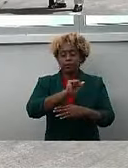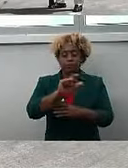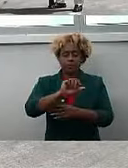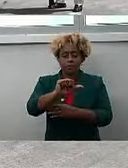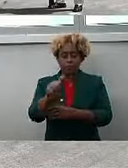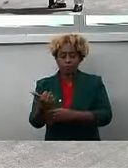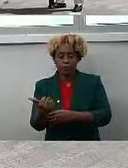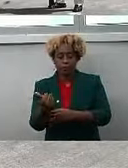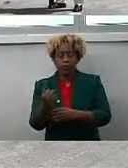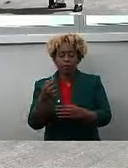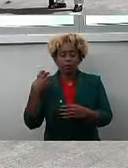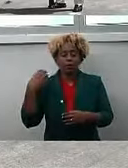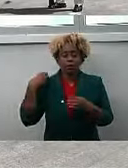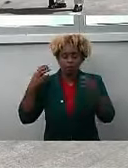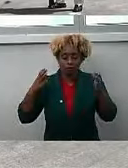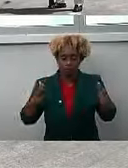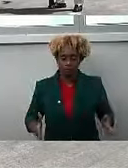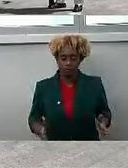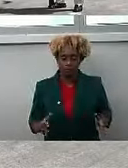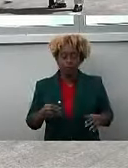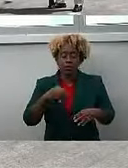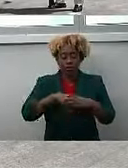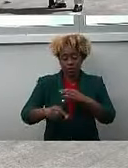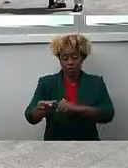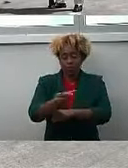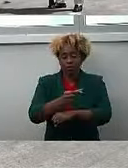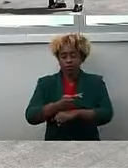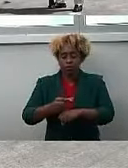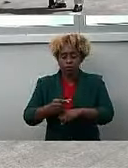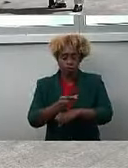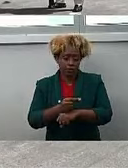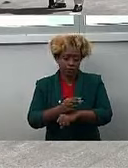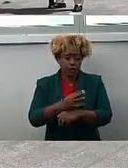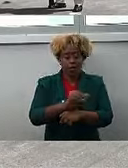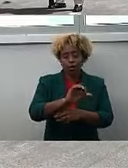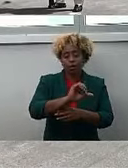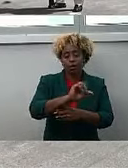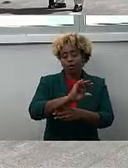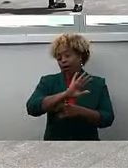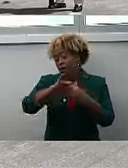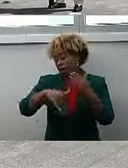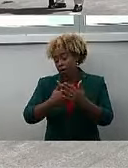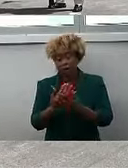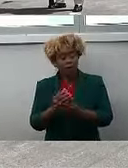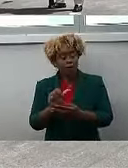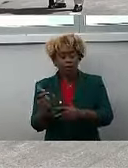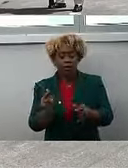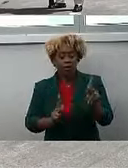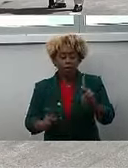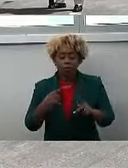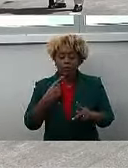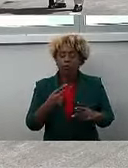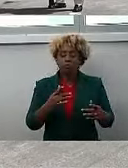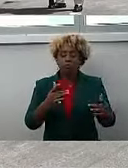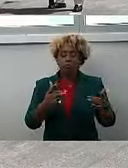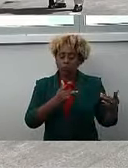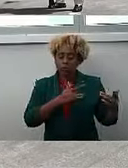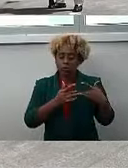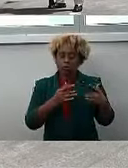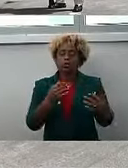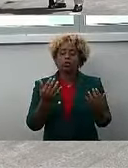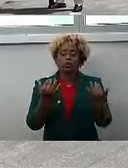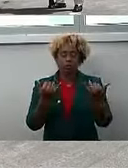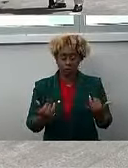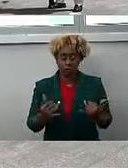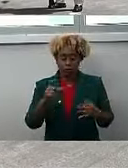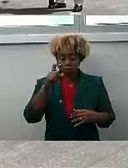Majesty's officers and loving subjects in Grenada and all others whom it may concern are hereby required to take due